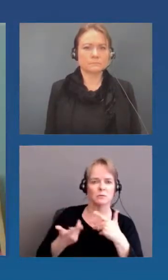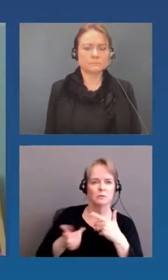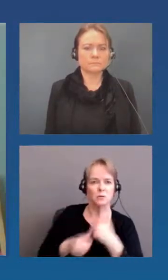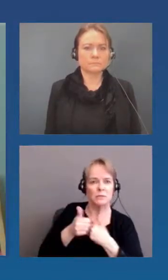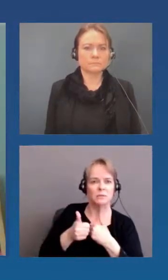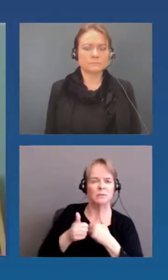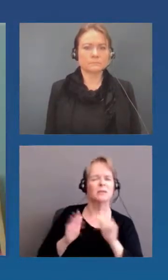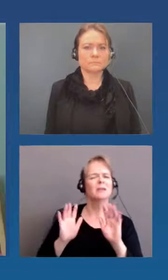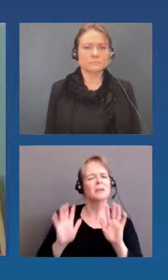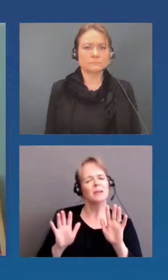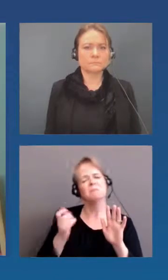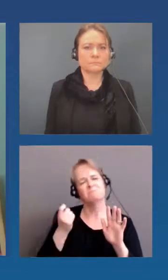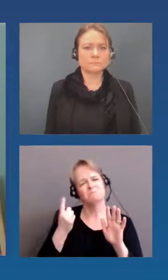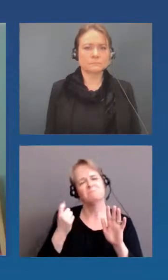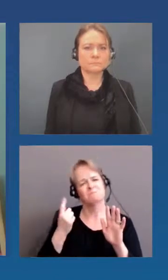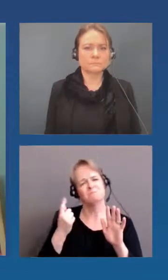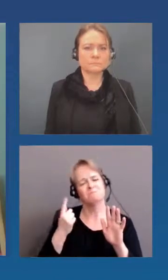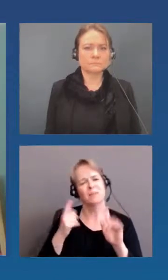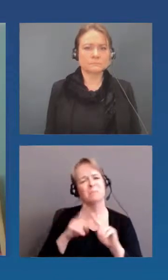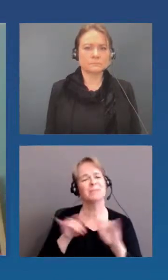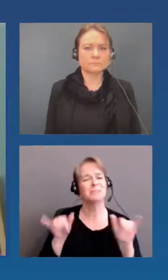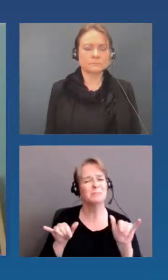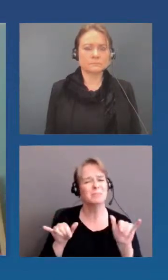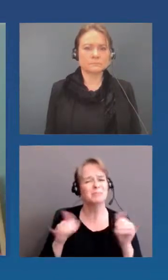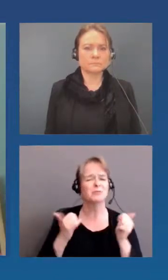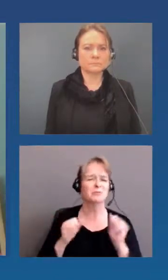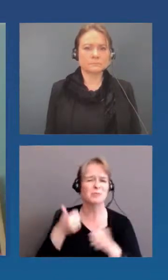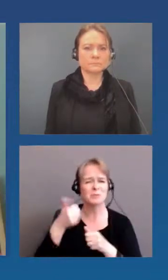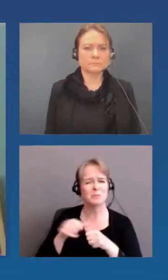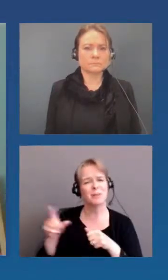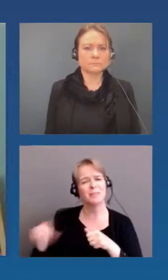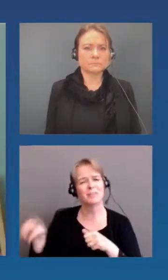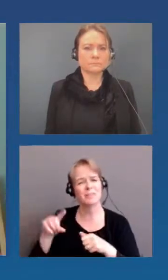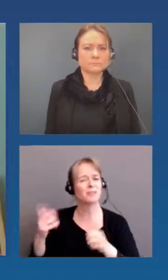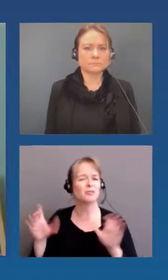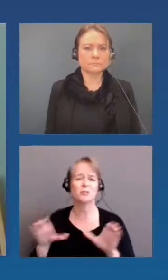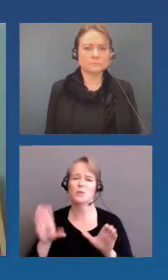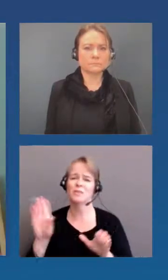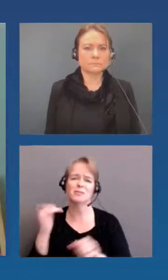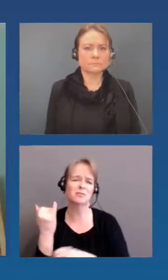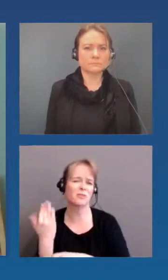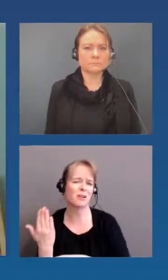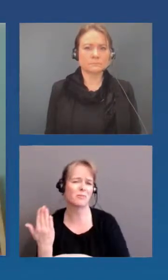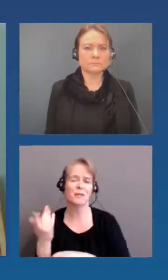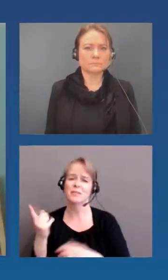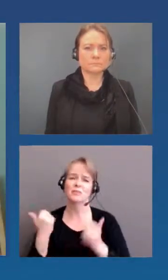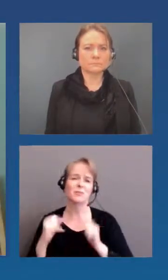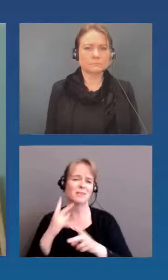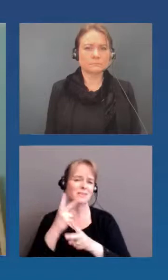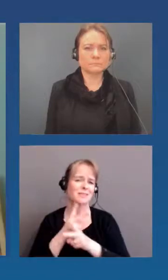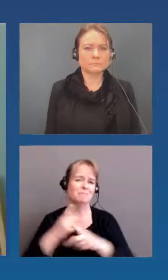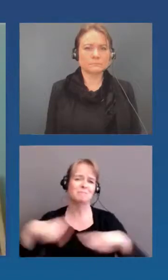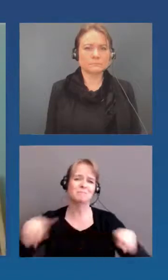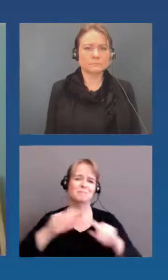simply doing their job, and they're trying to keep people as safe as they can. And they need this information, as Dr. Etch has said, to do things like keep the schools